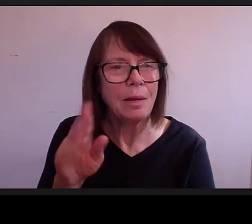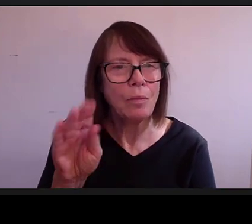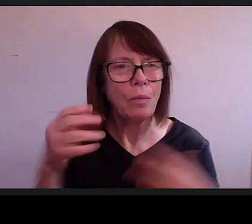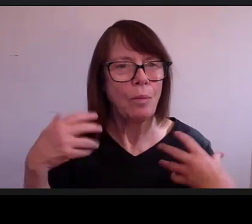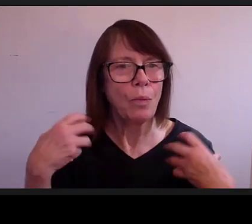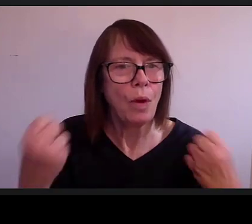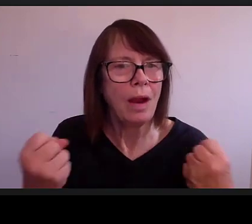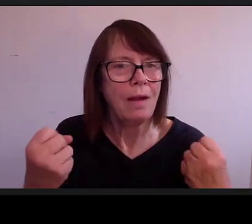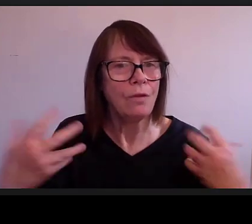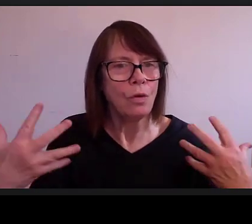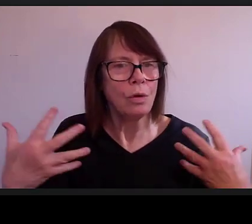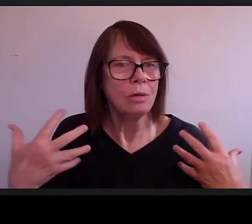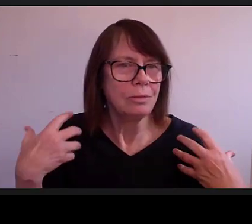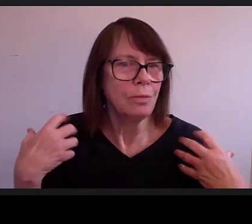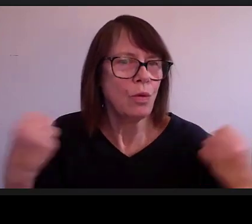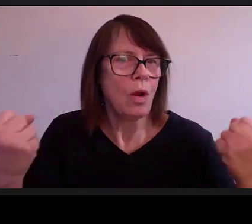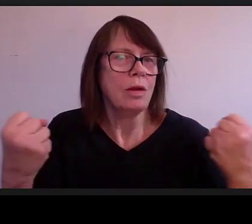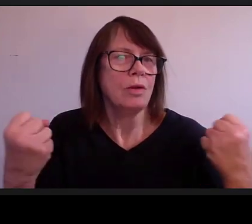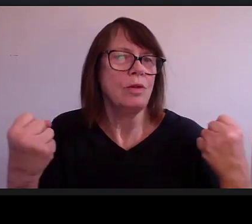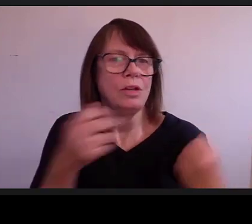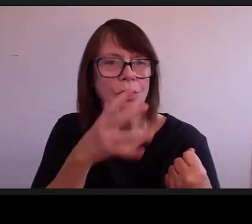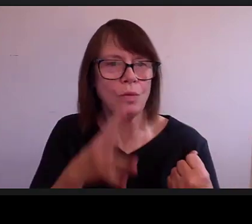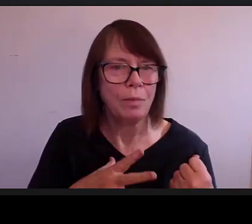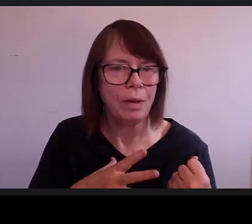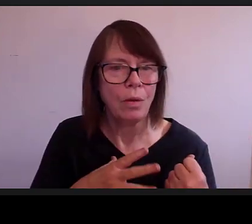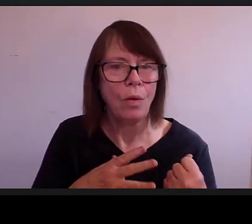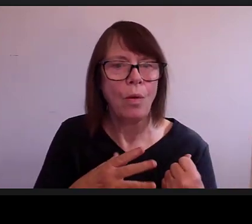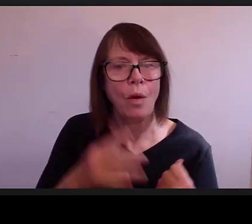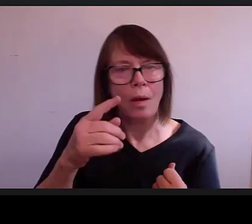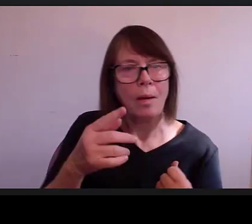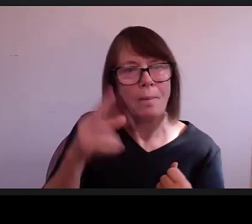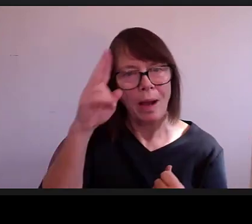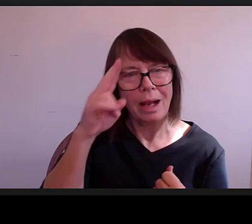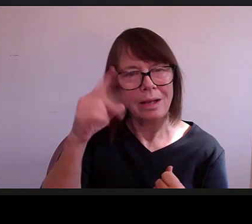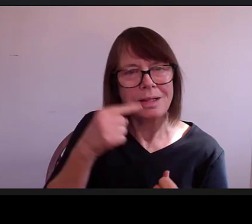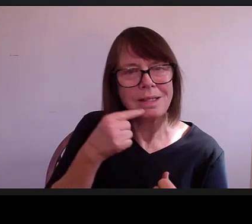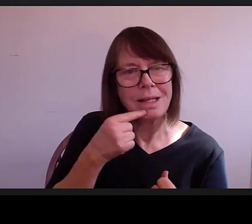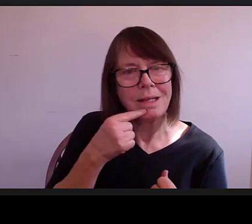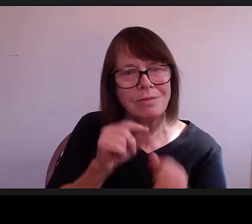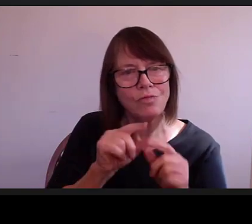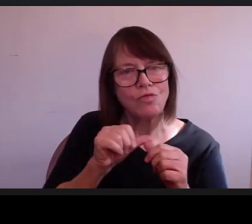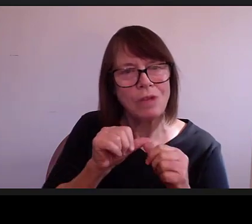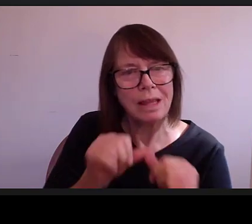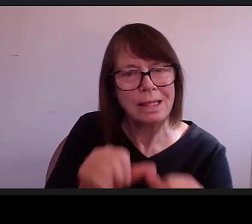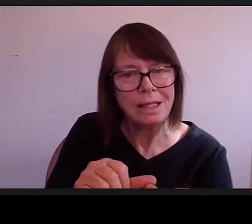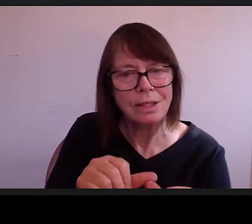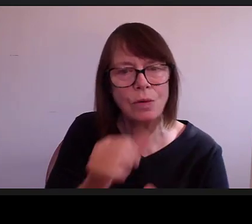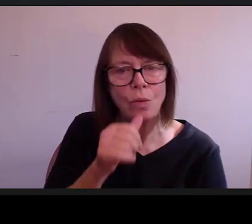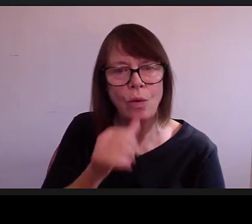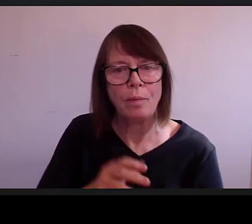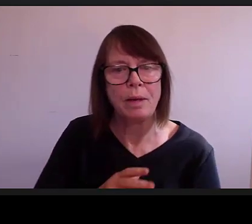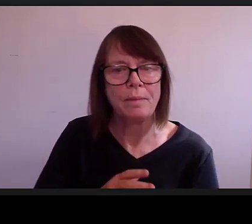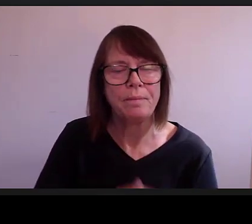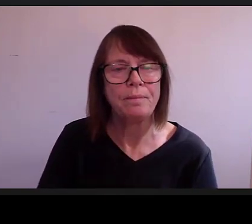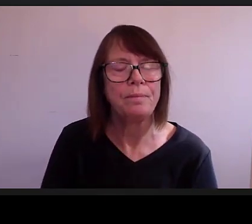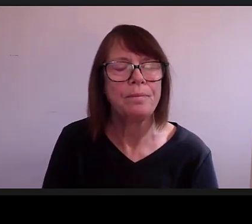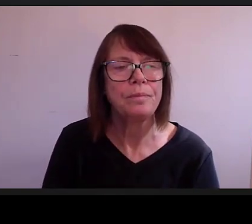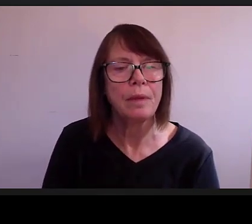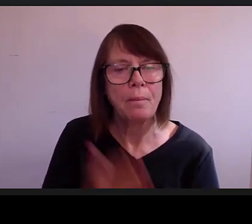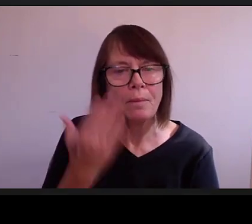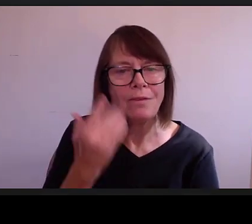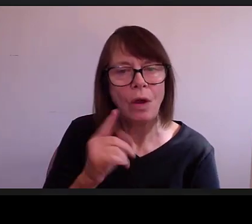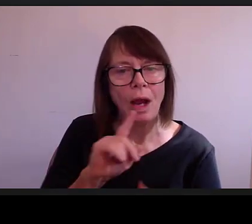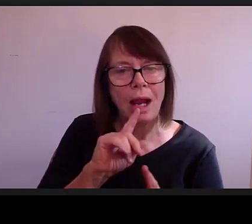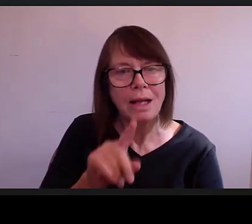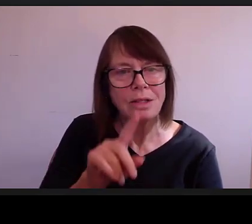courageous woman, or as my uncle say, resilient woman. I would like, before I answer your question, I would like